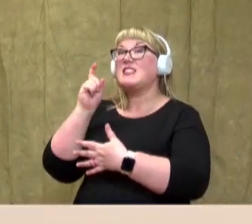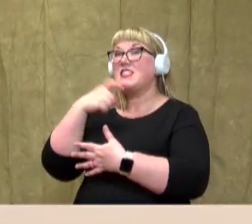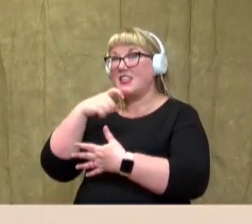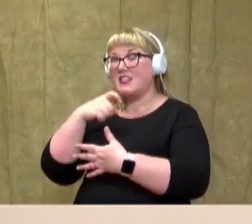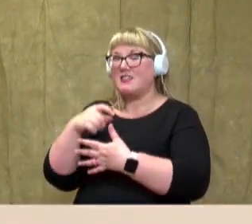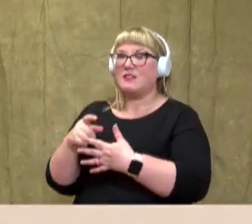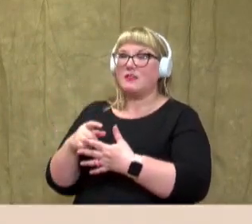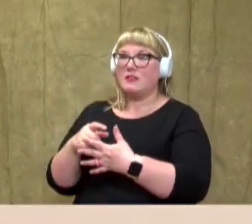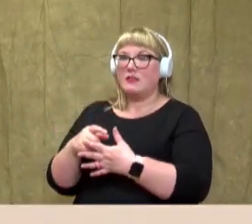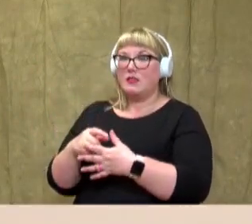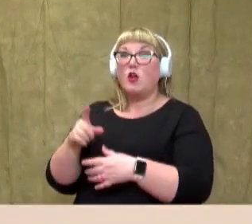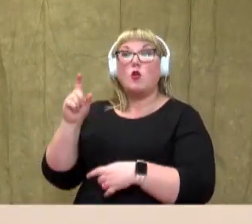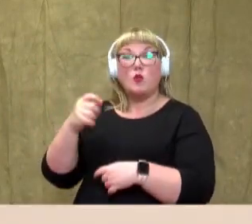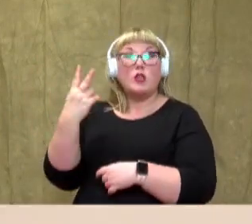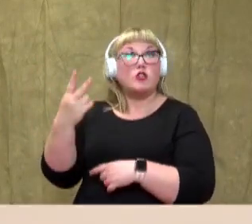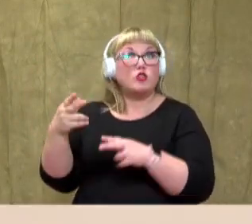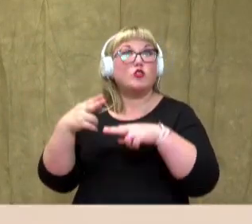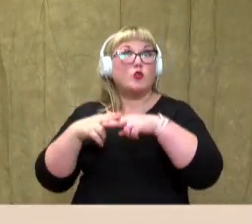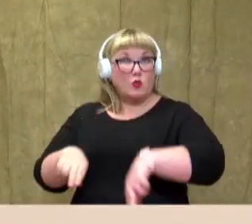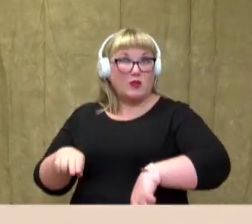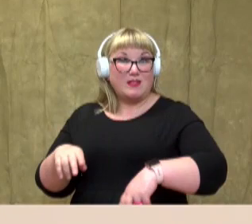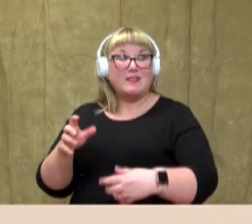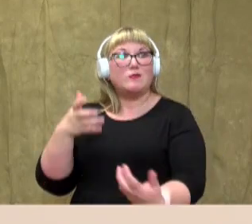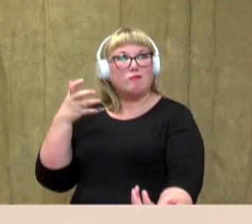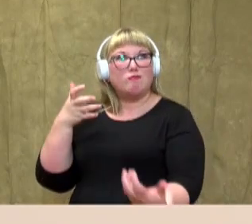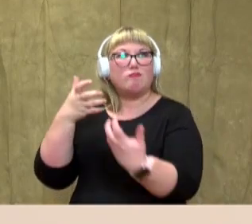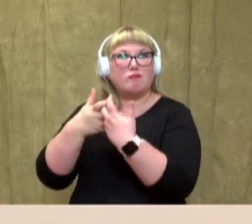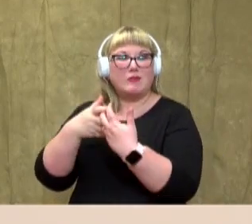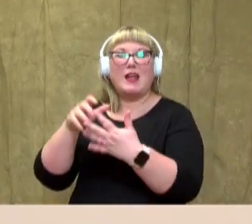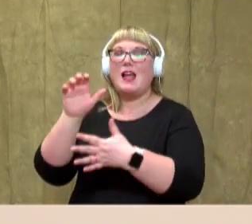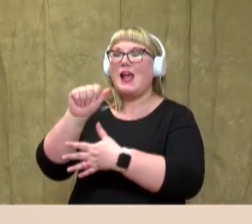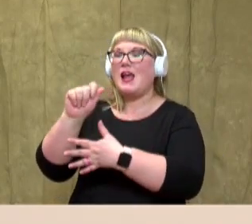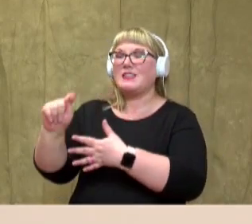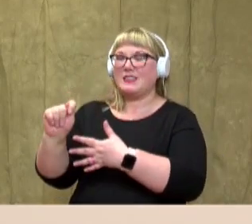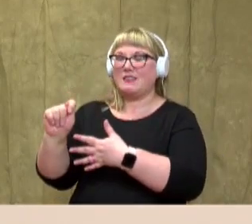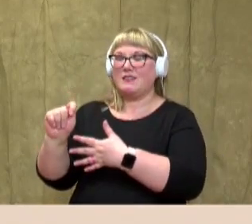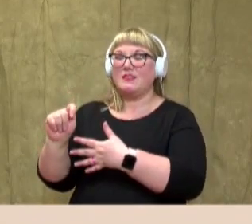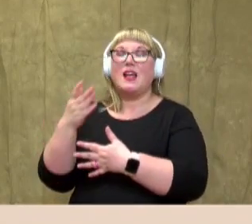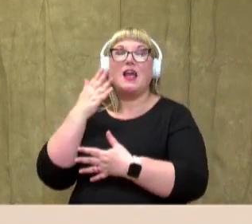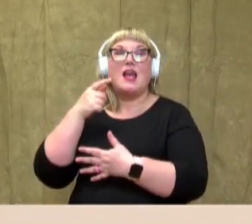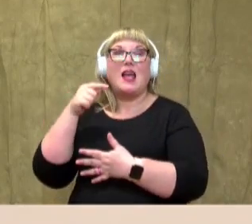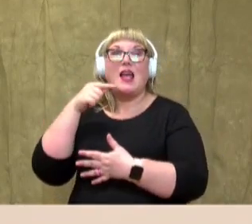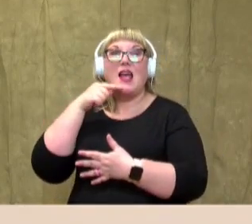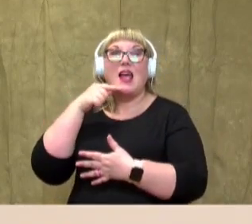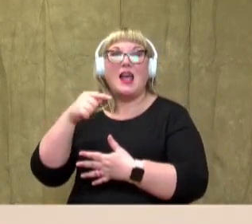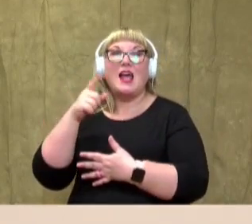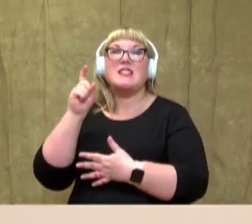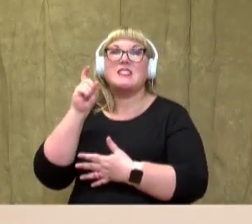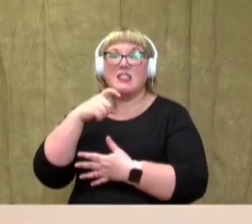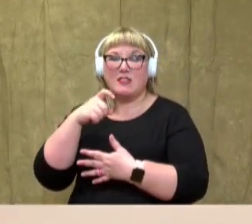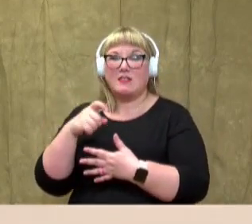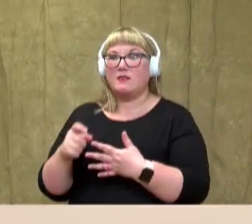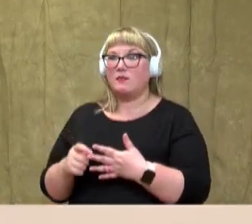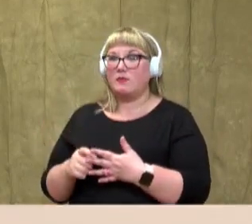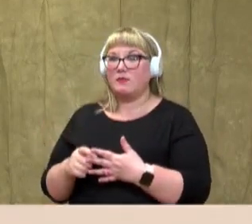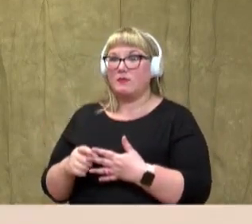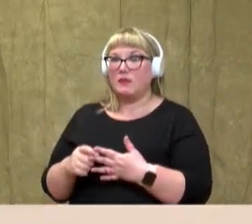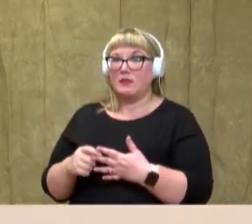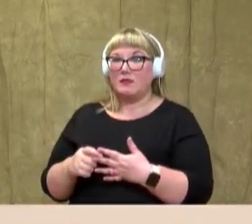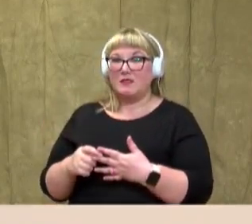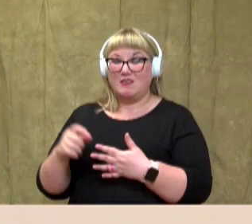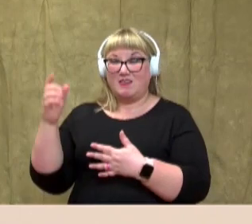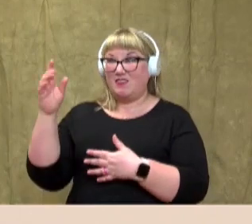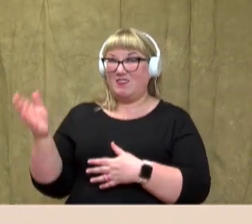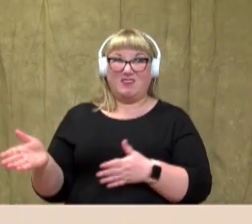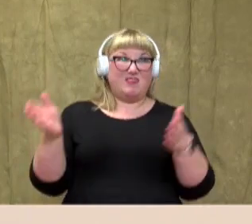tells us that we need 2 eggs that when placed together makes the sound at. It combines to make the word at. But then we also